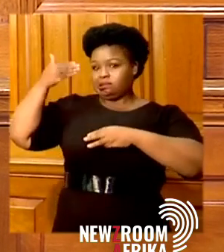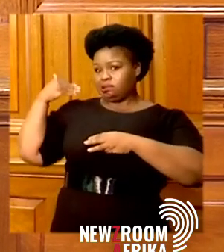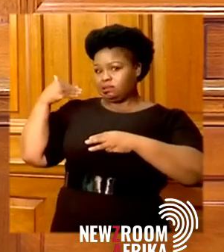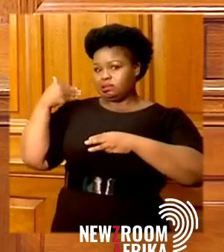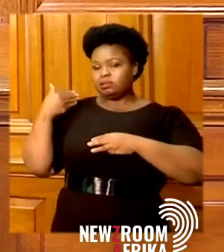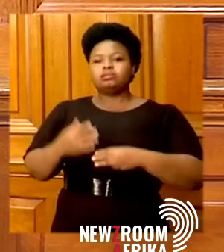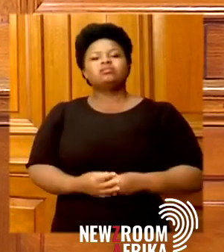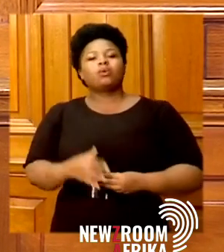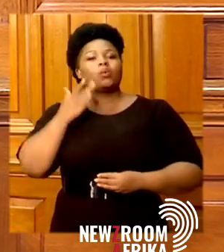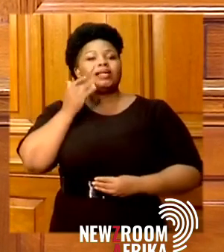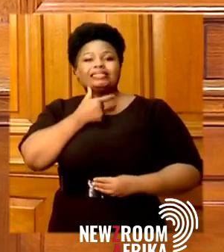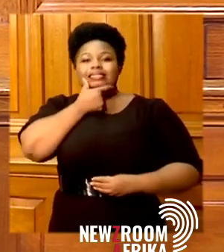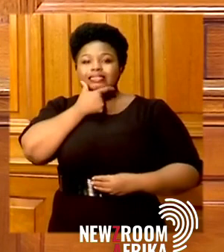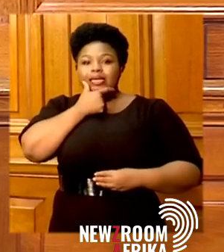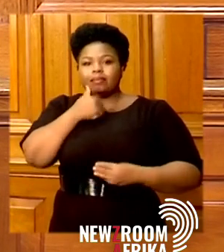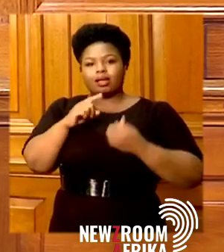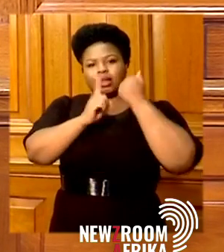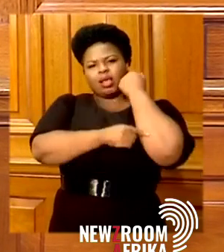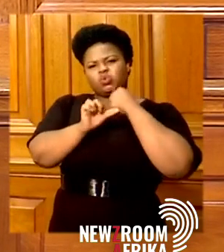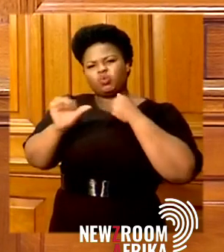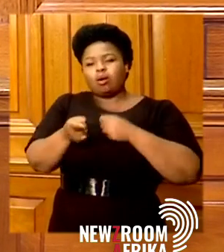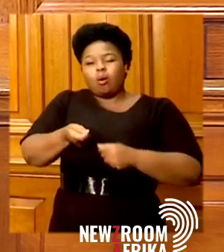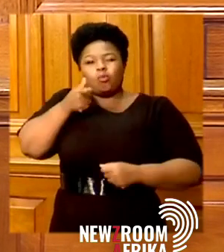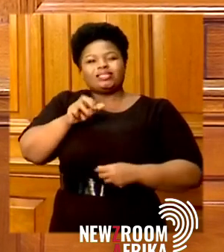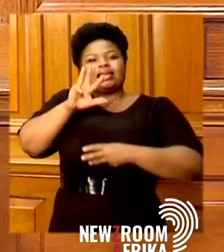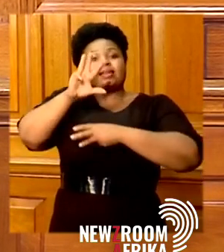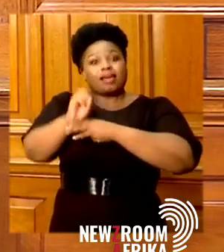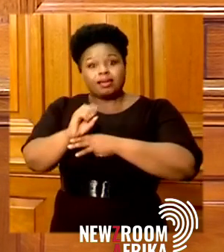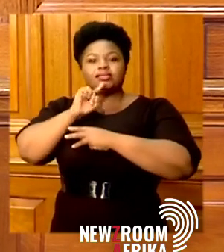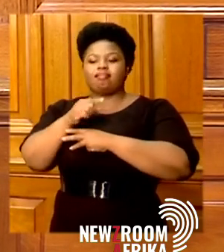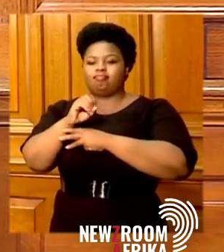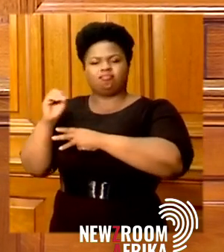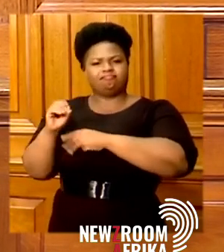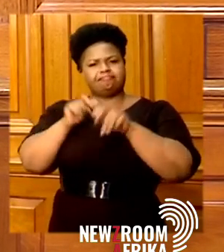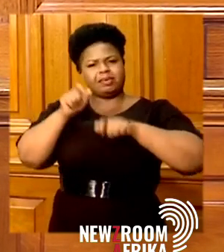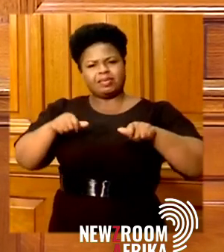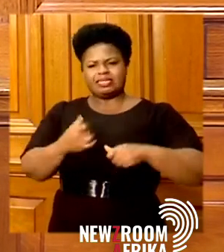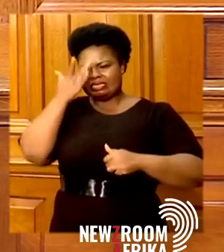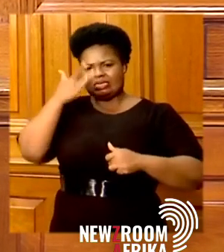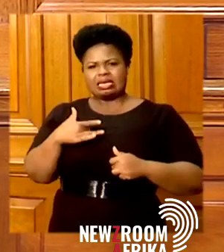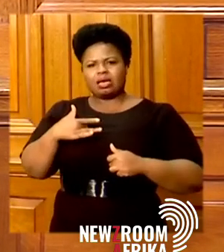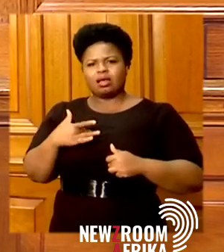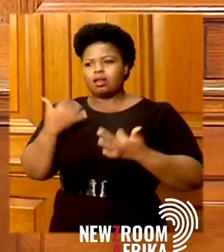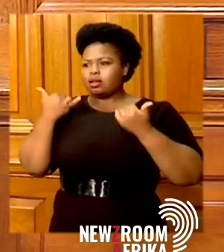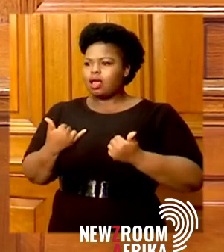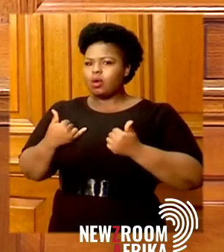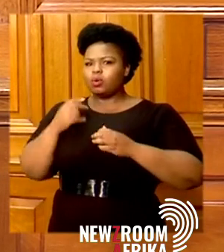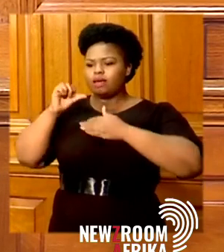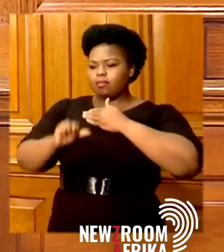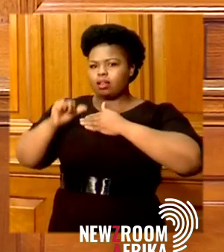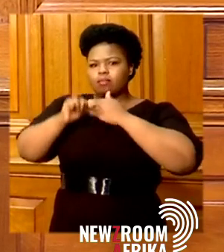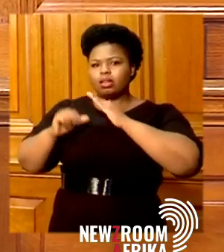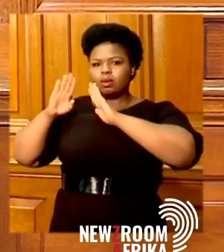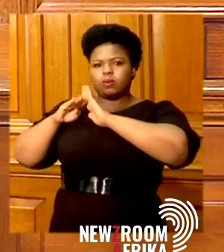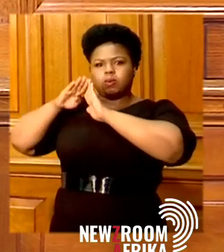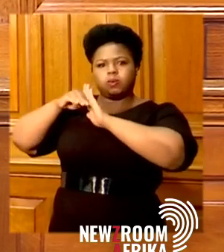the country recorded close on to 90,000 new cases. Now, this dramatic decline in cases